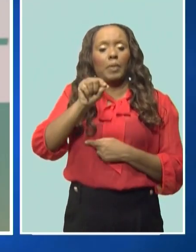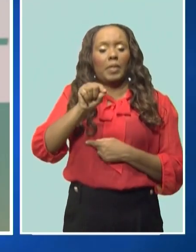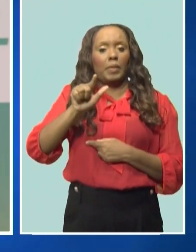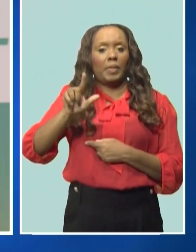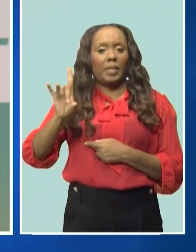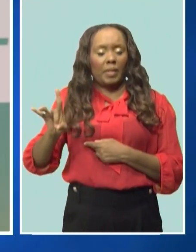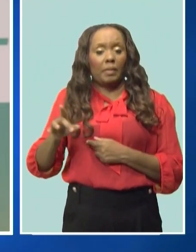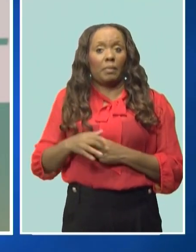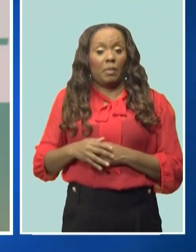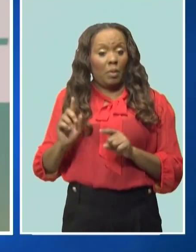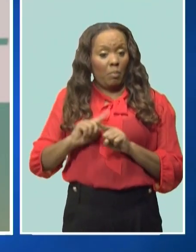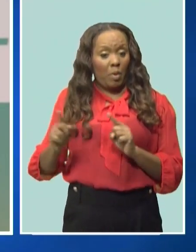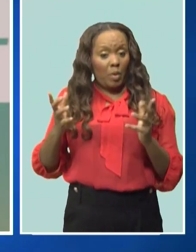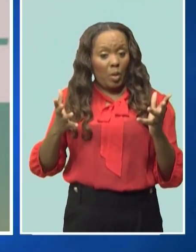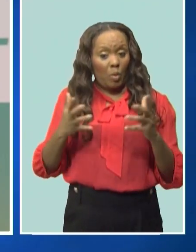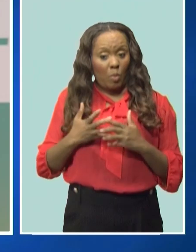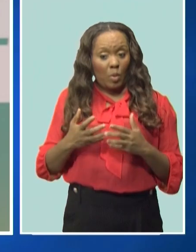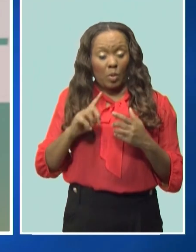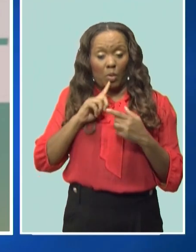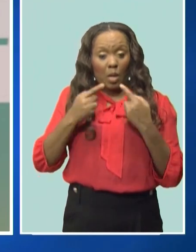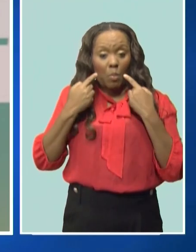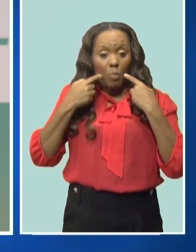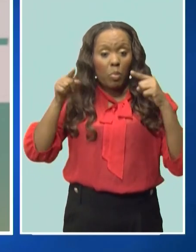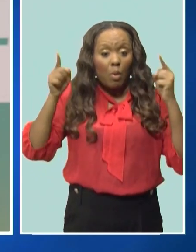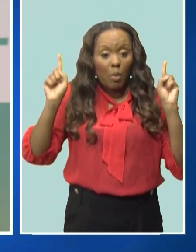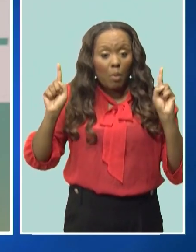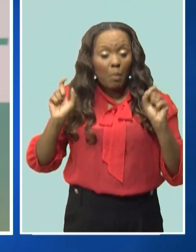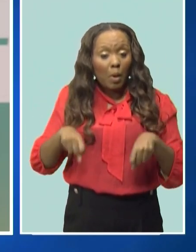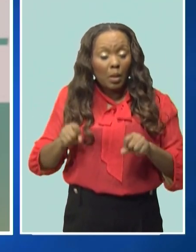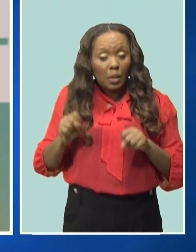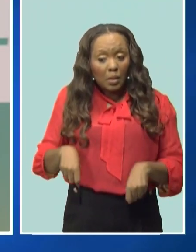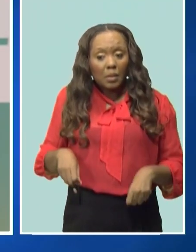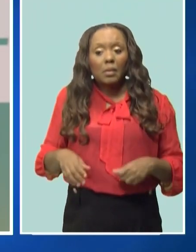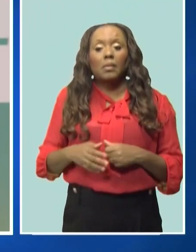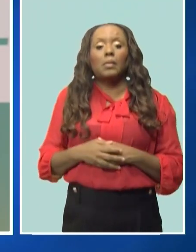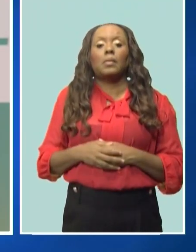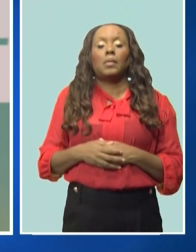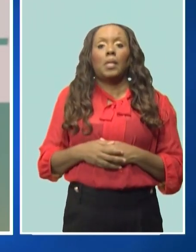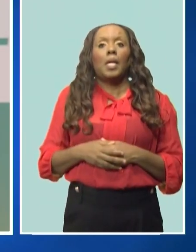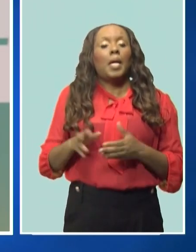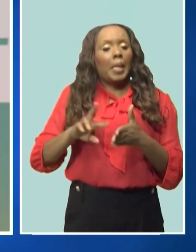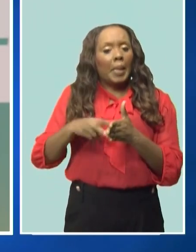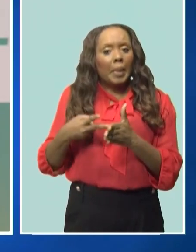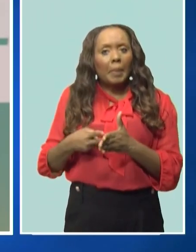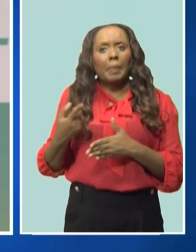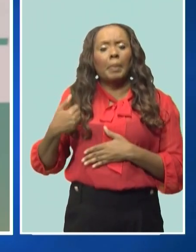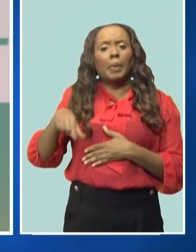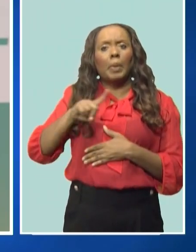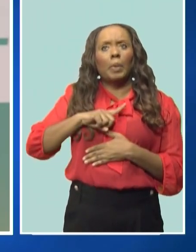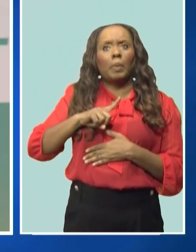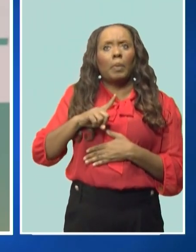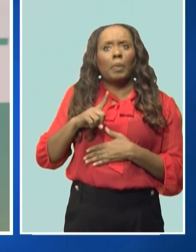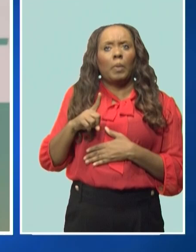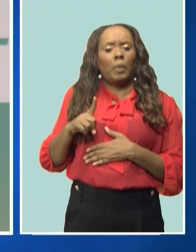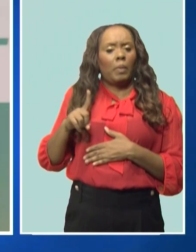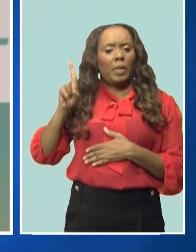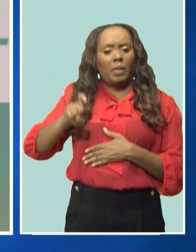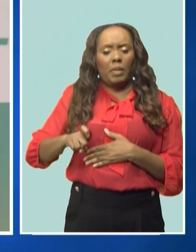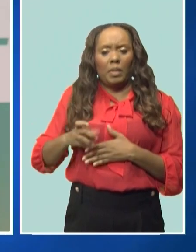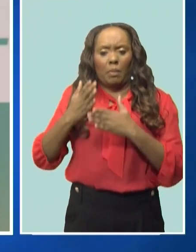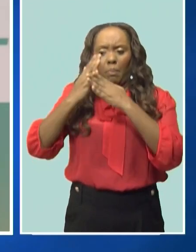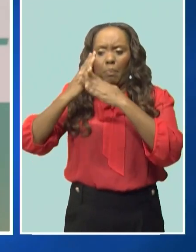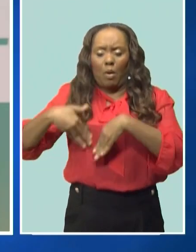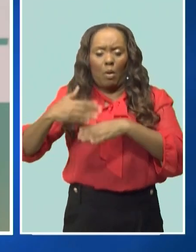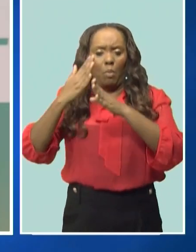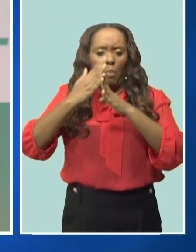we're going to actually achieve that potential in practice, because getting to that number means getting rid of trade frictions and